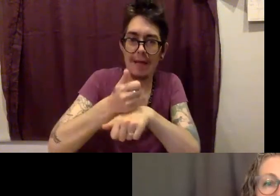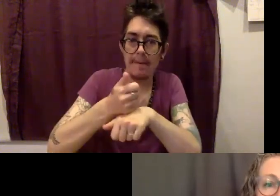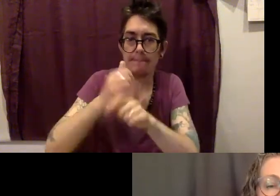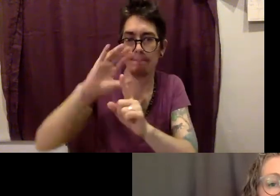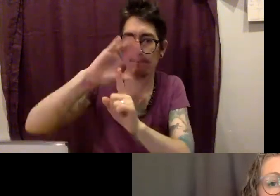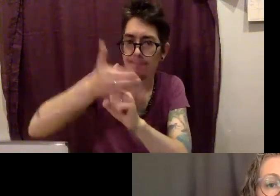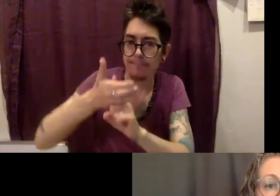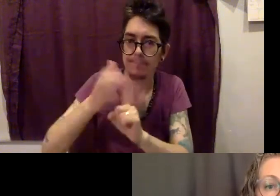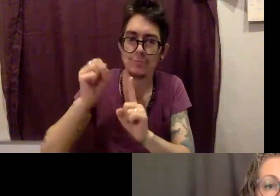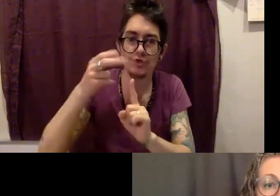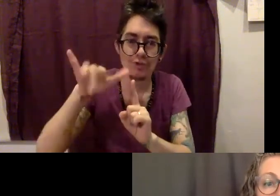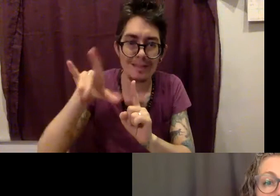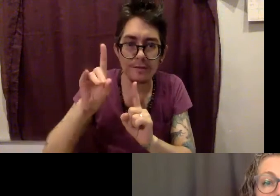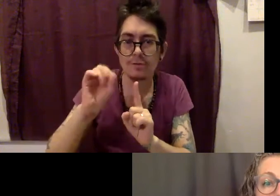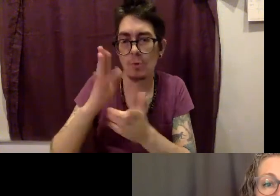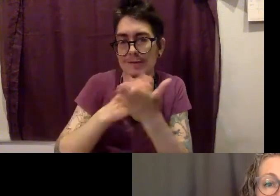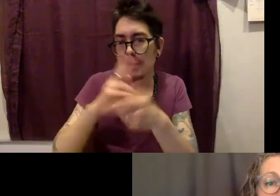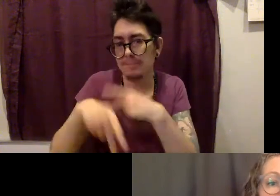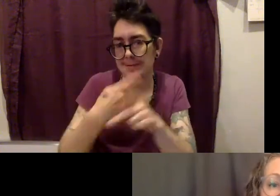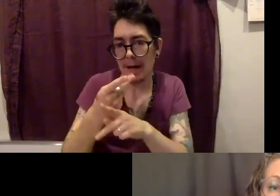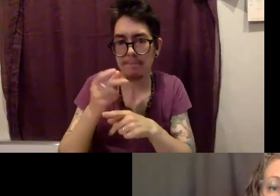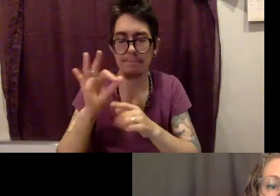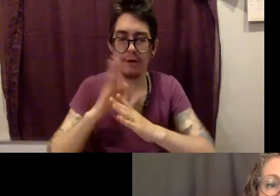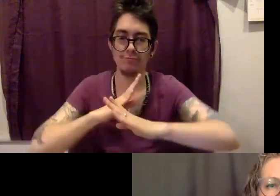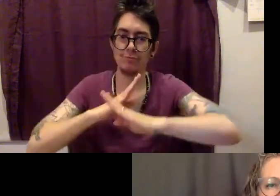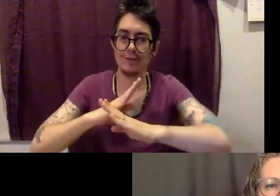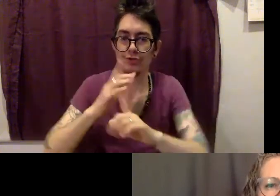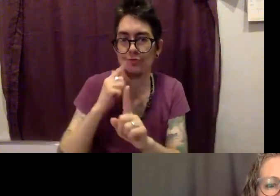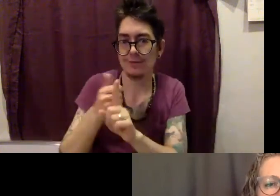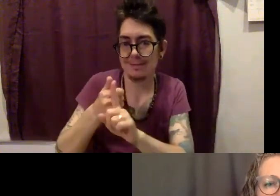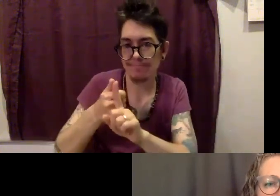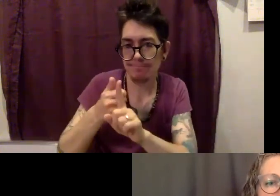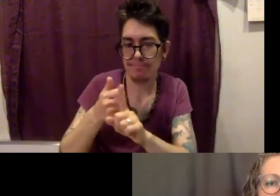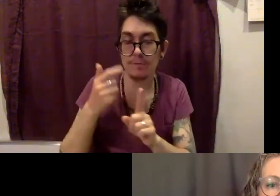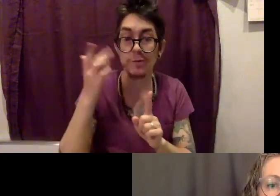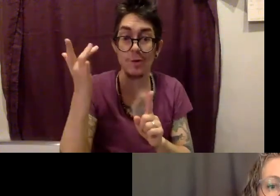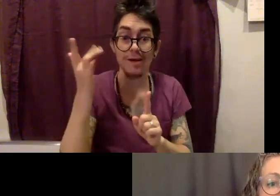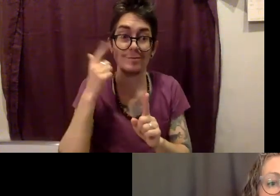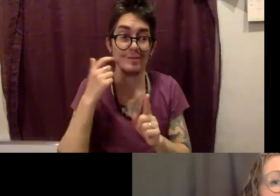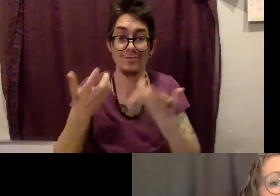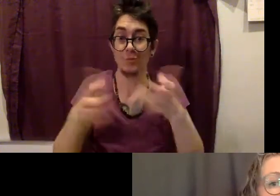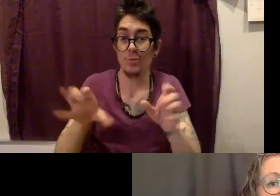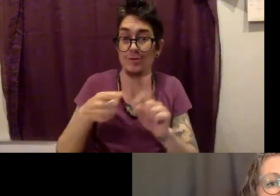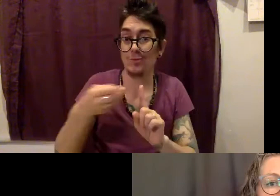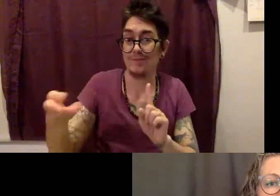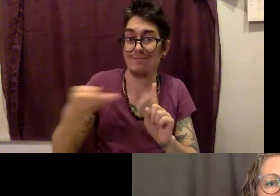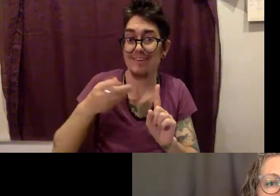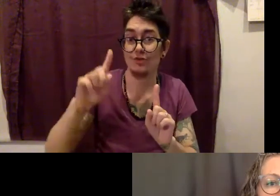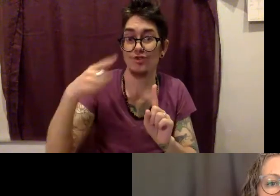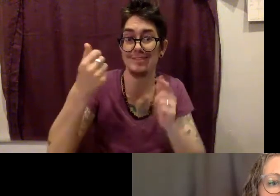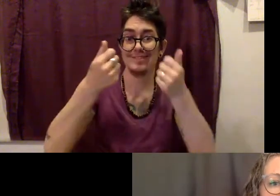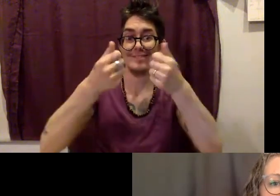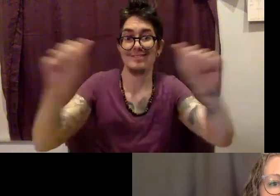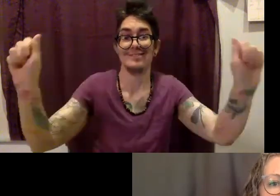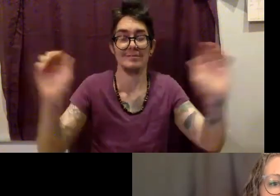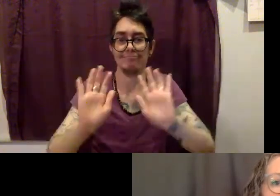I agree that it's super important to set up boundaries or a shield, some kind of protection for yourself.